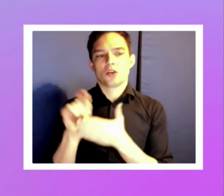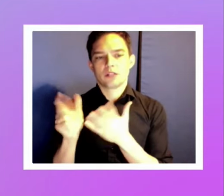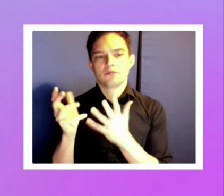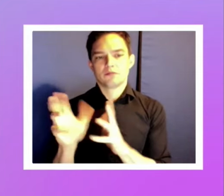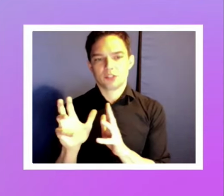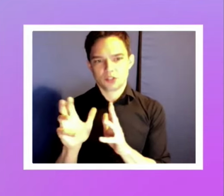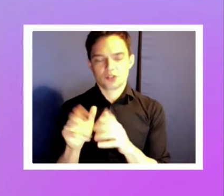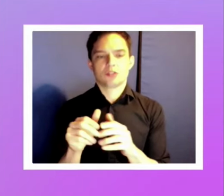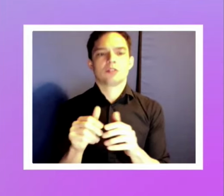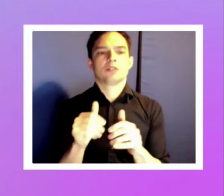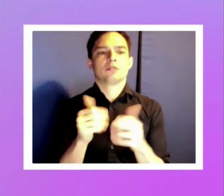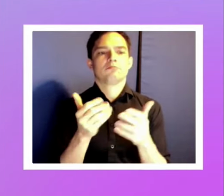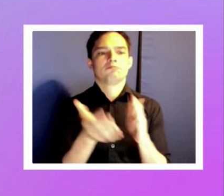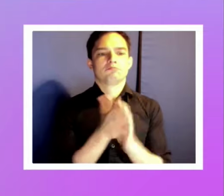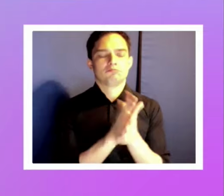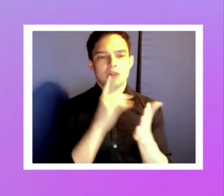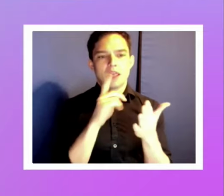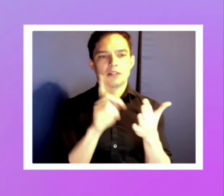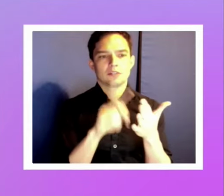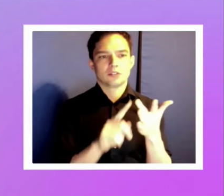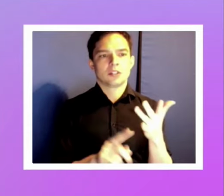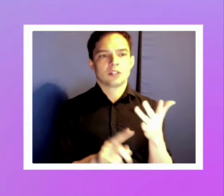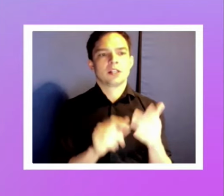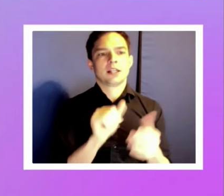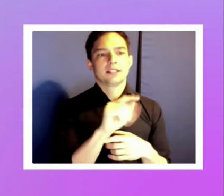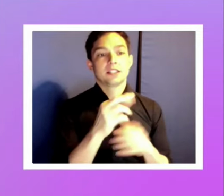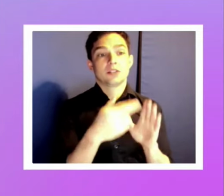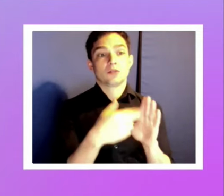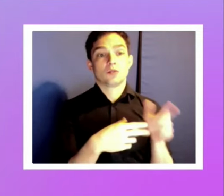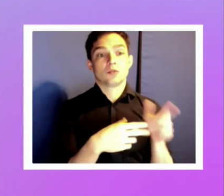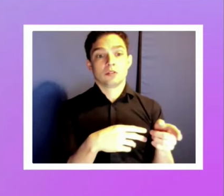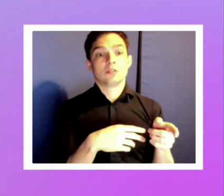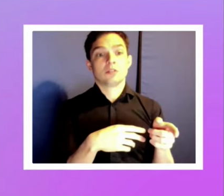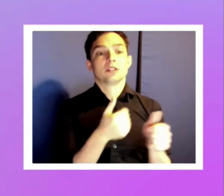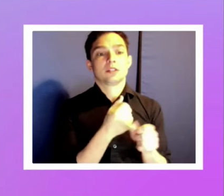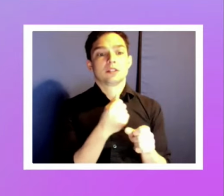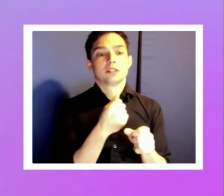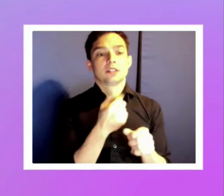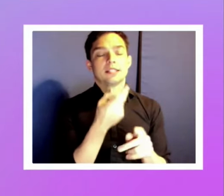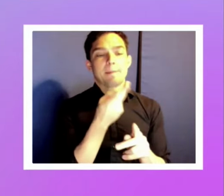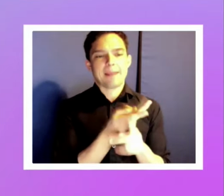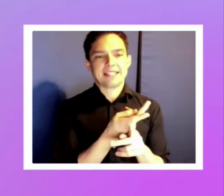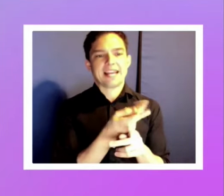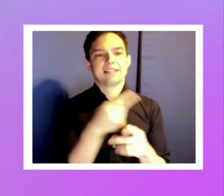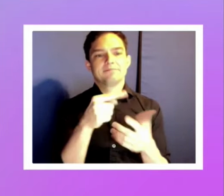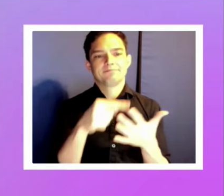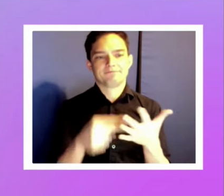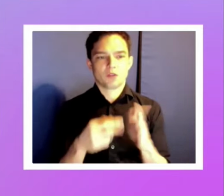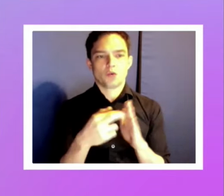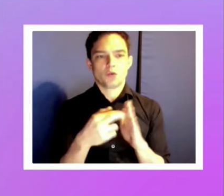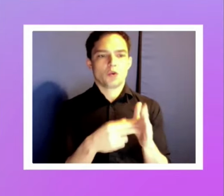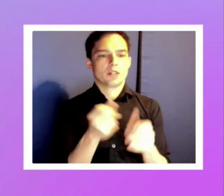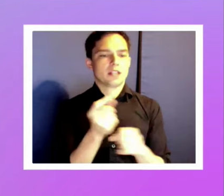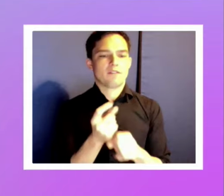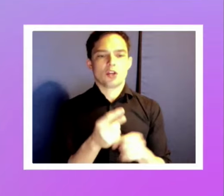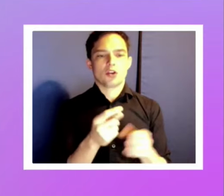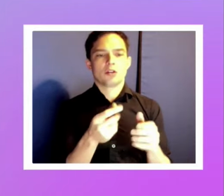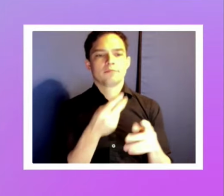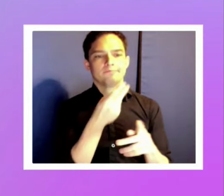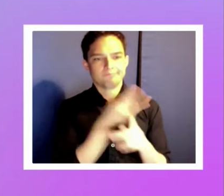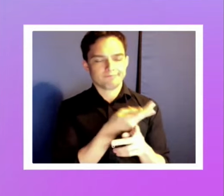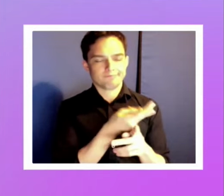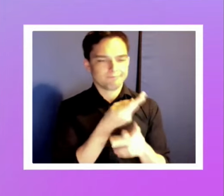goal of ACT is to actively maintain these rules. So we're going to review every rule every single year to make sure it's still up to date, to